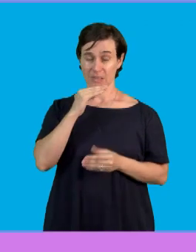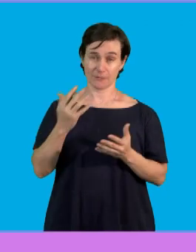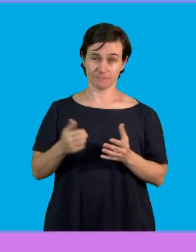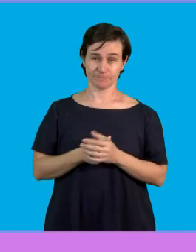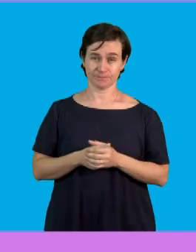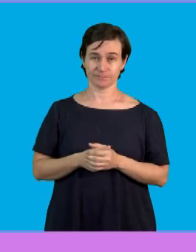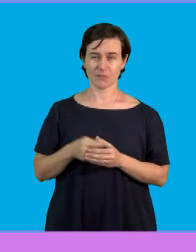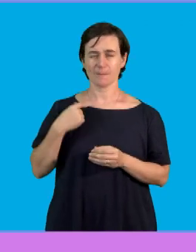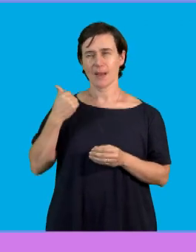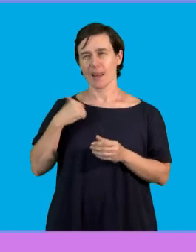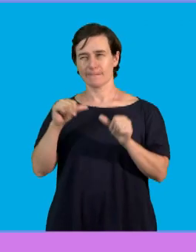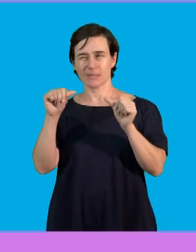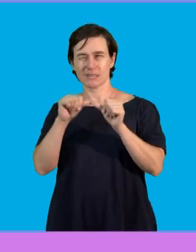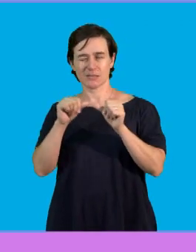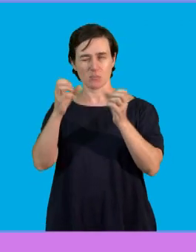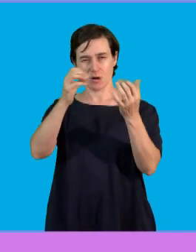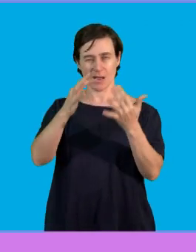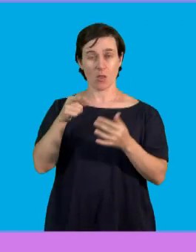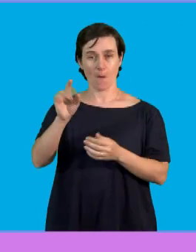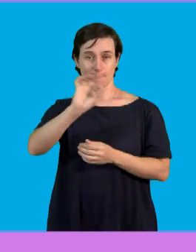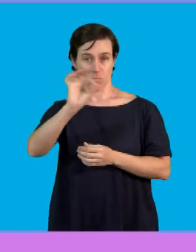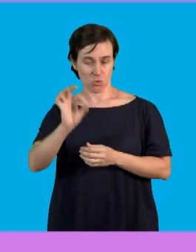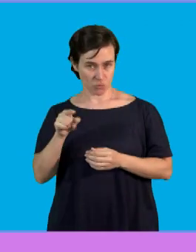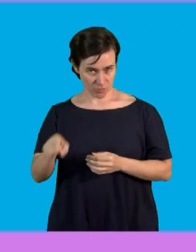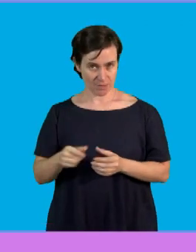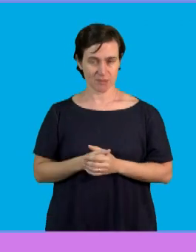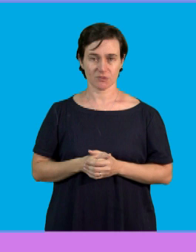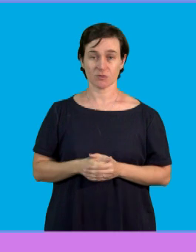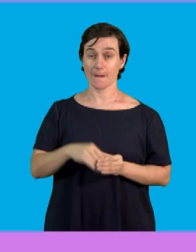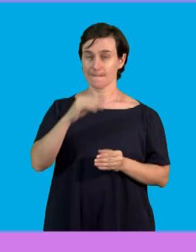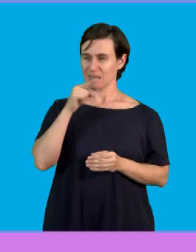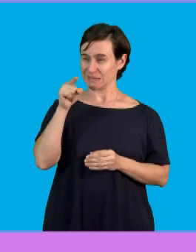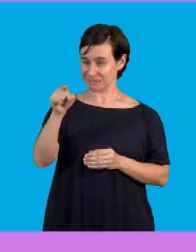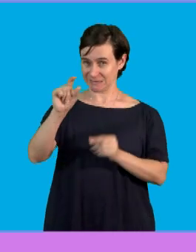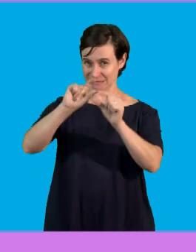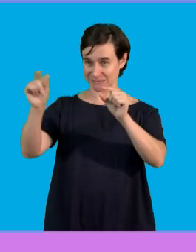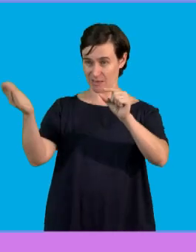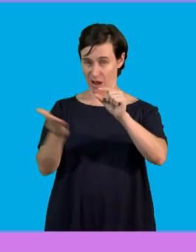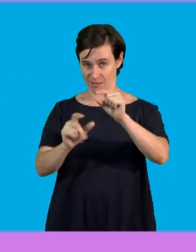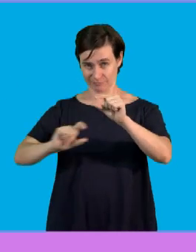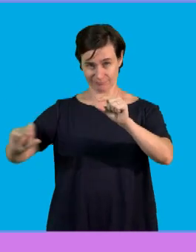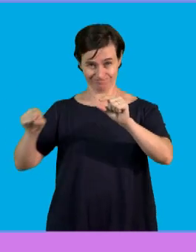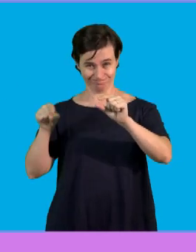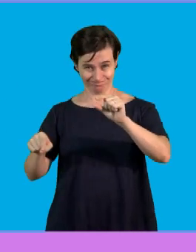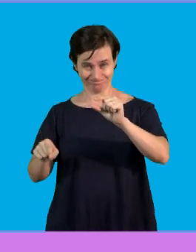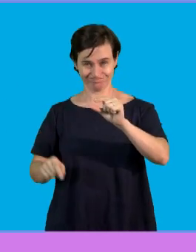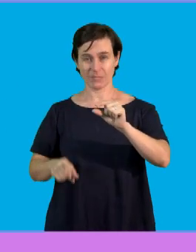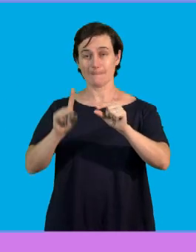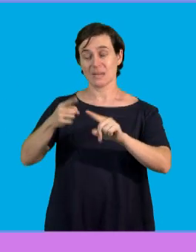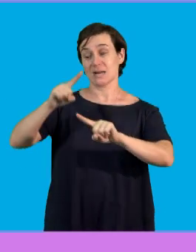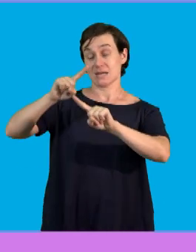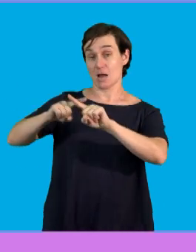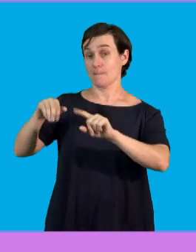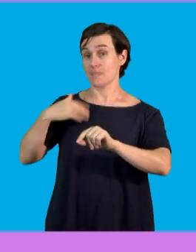to determine or calculate the percentage, this fraction, this common fraction, needs to be multiplied